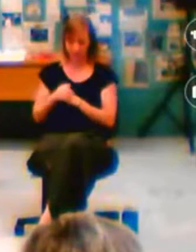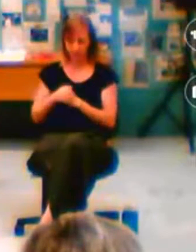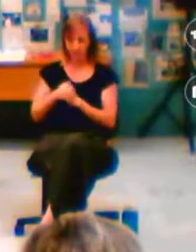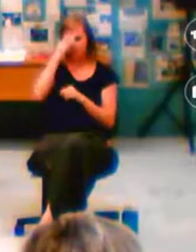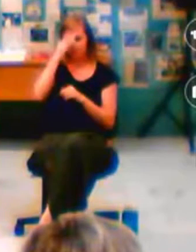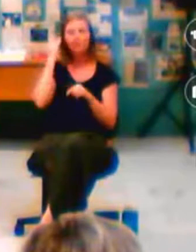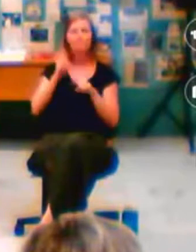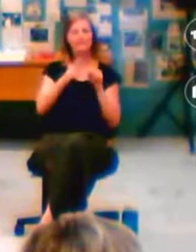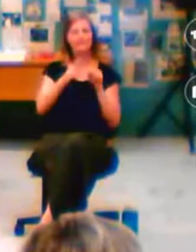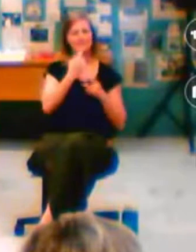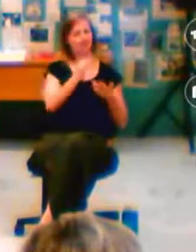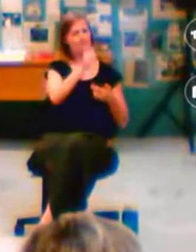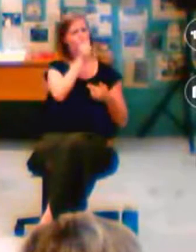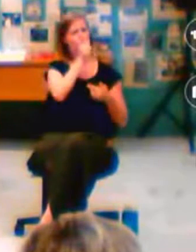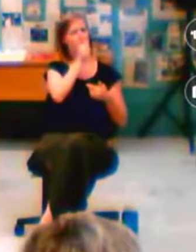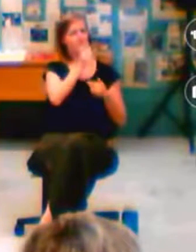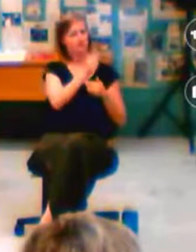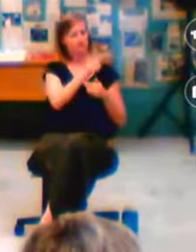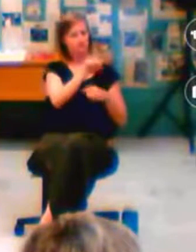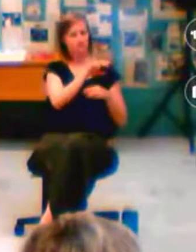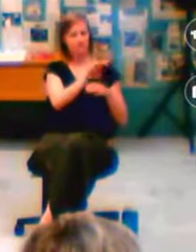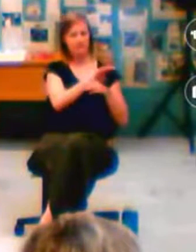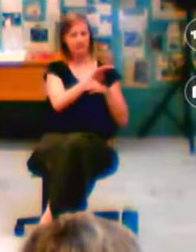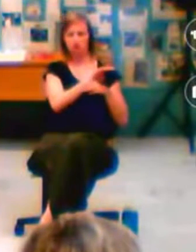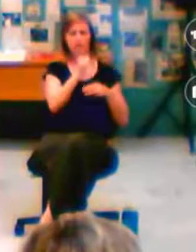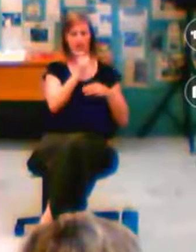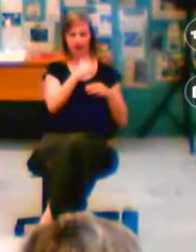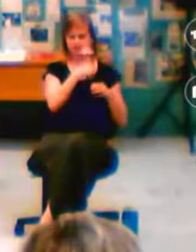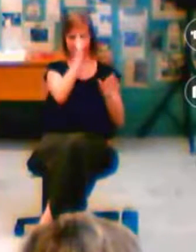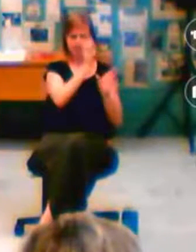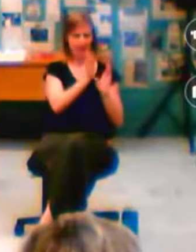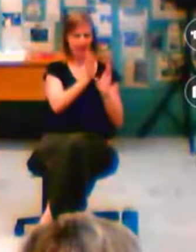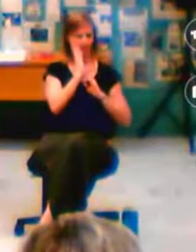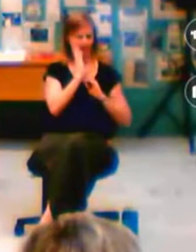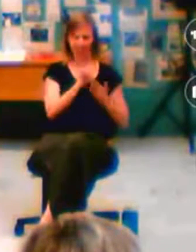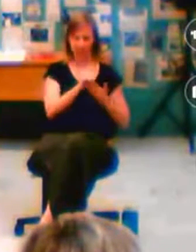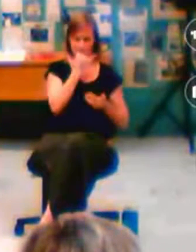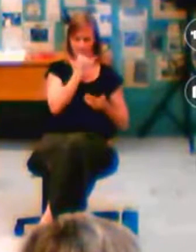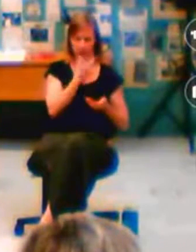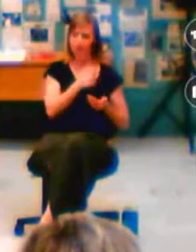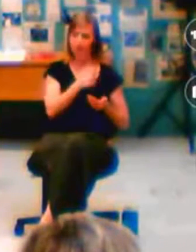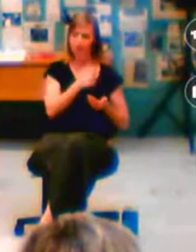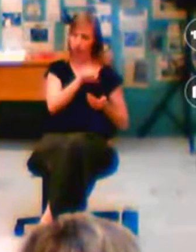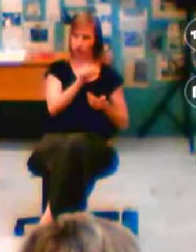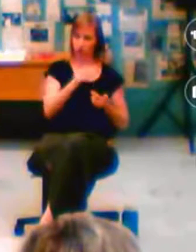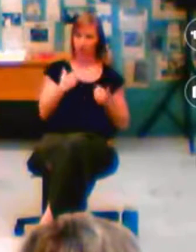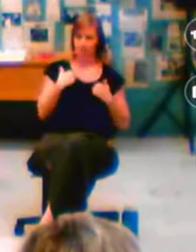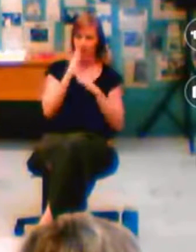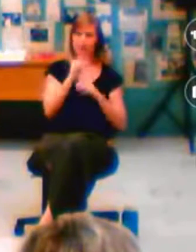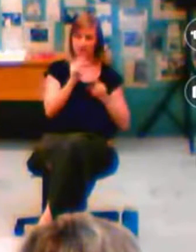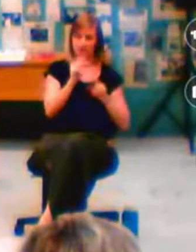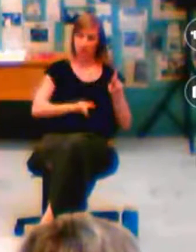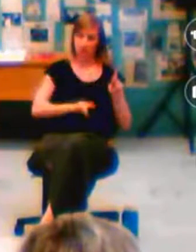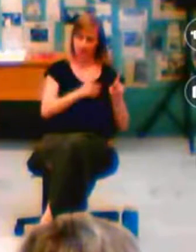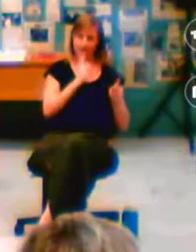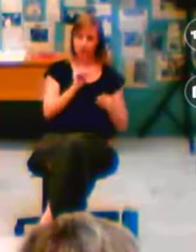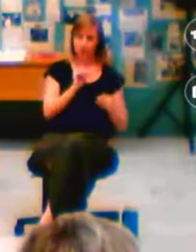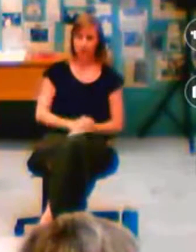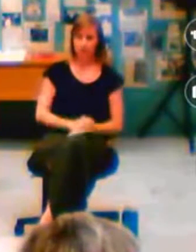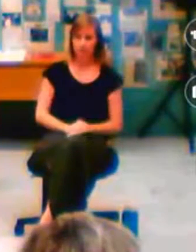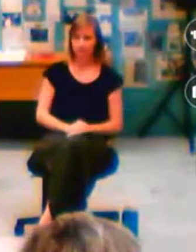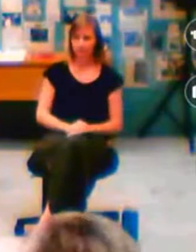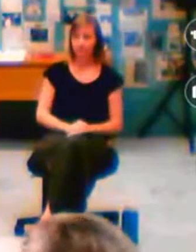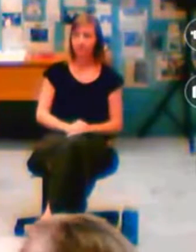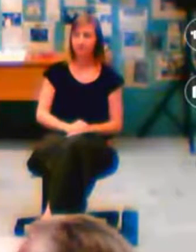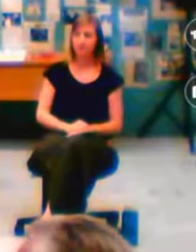still there's no progress. I would think that you would be better off, I'll stop there. The other thing is to say that the private